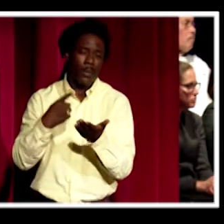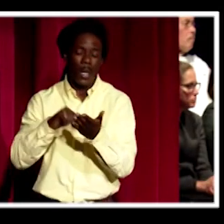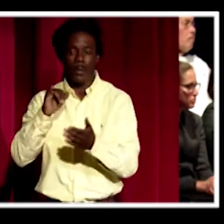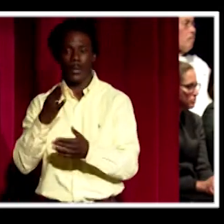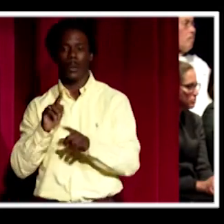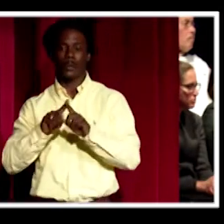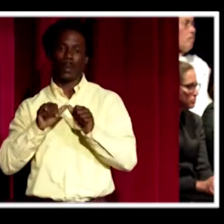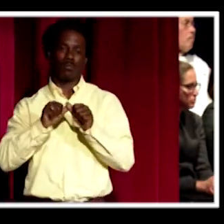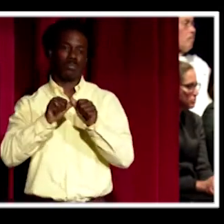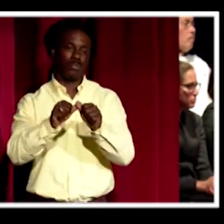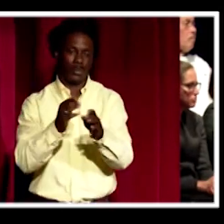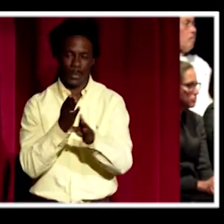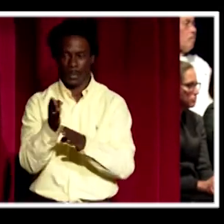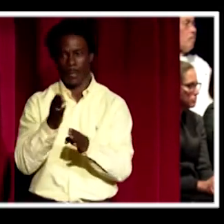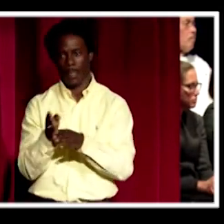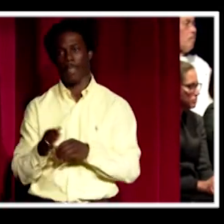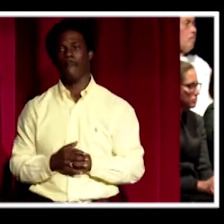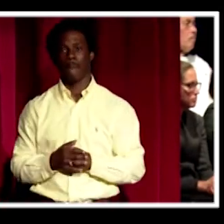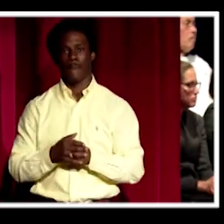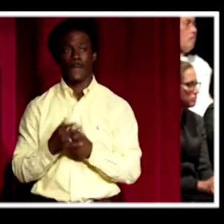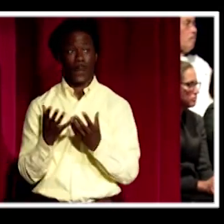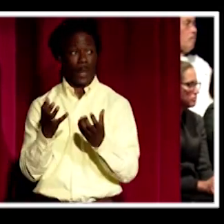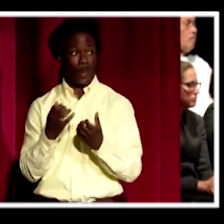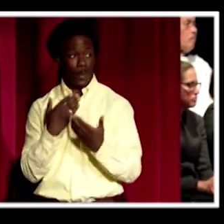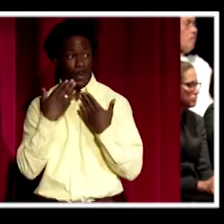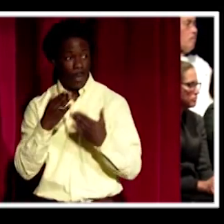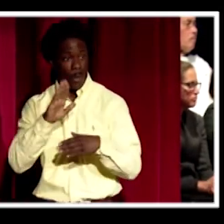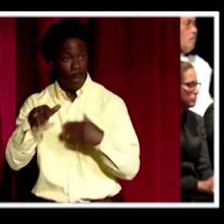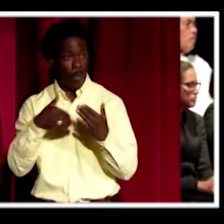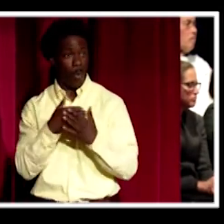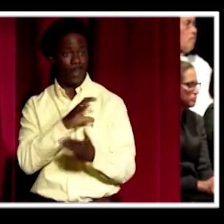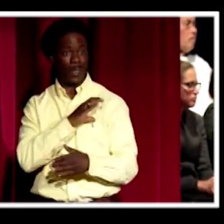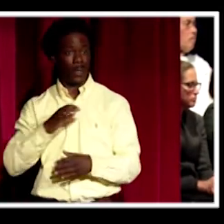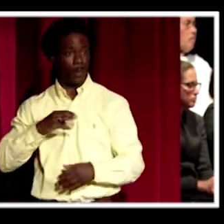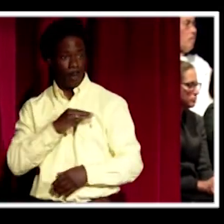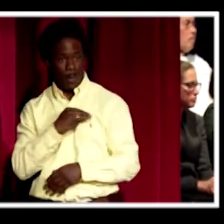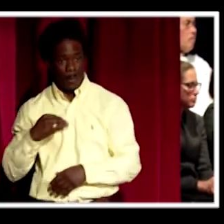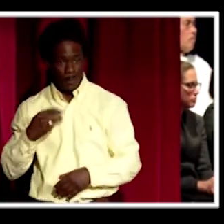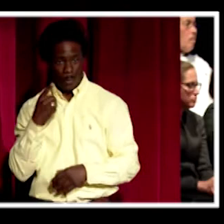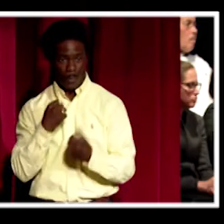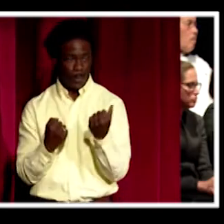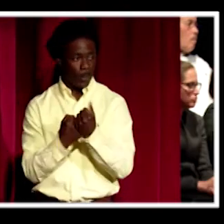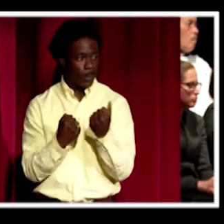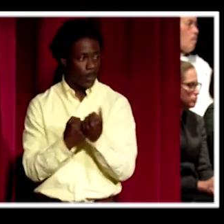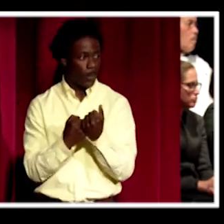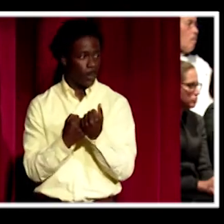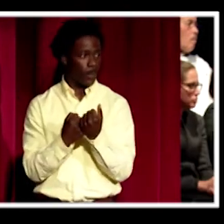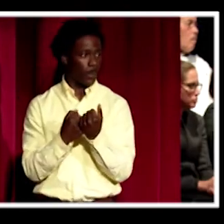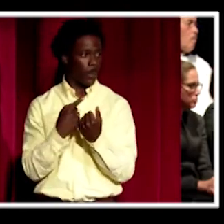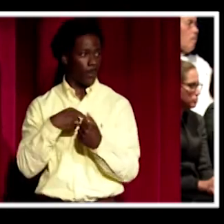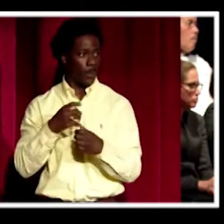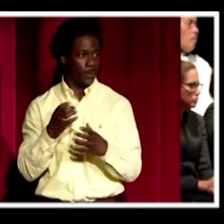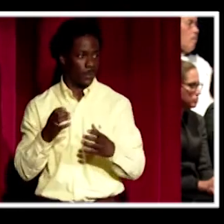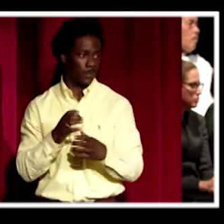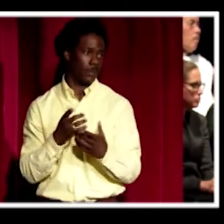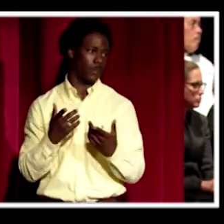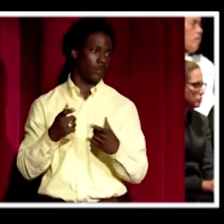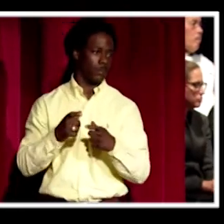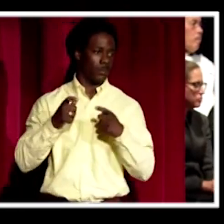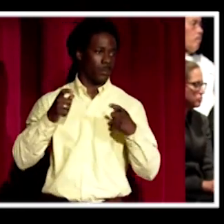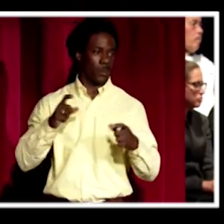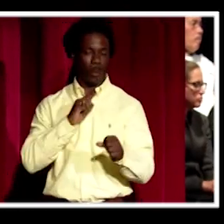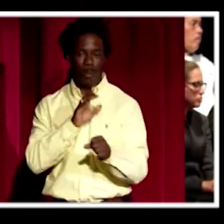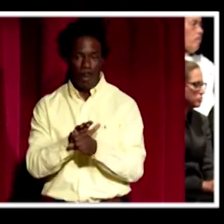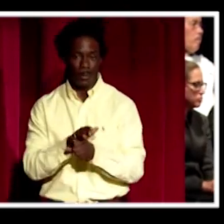sustainable careers. So I want to thank all of the council members for their support of this bold initiative. We're on the